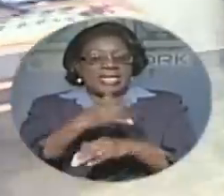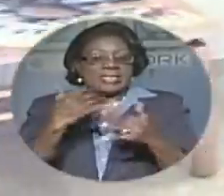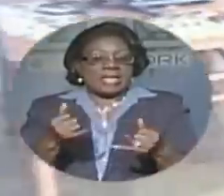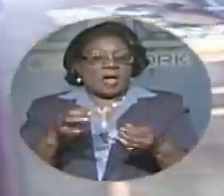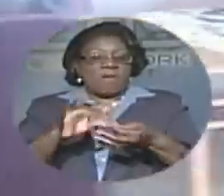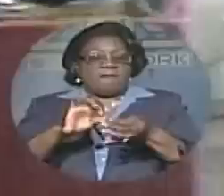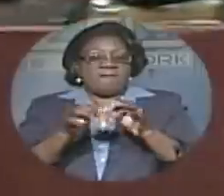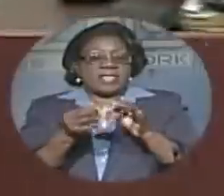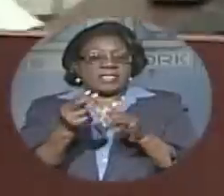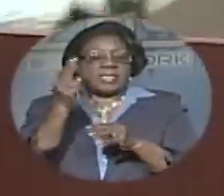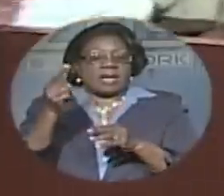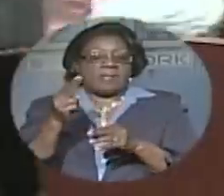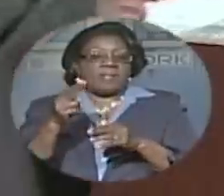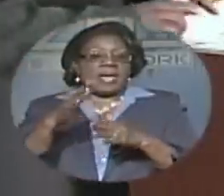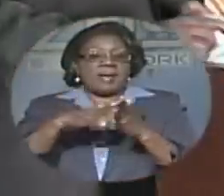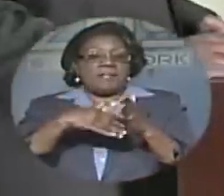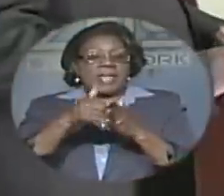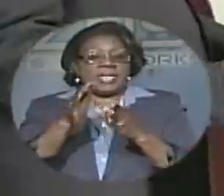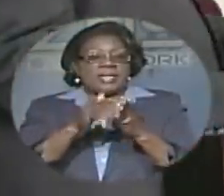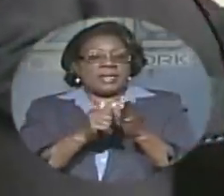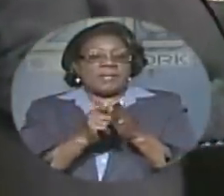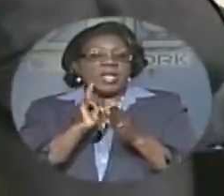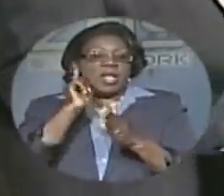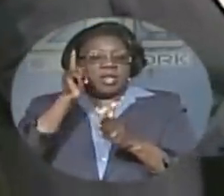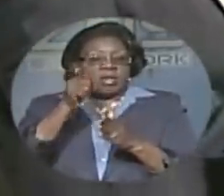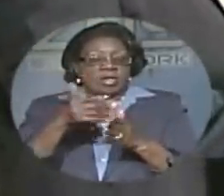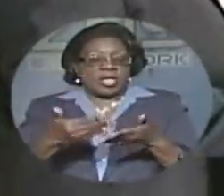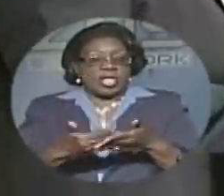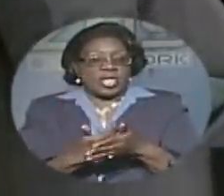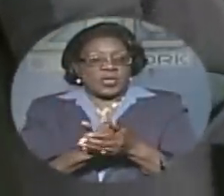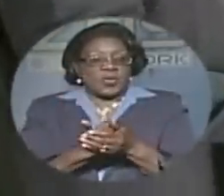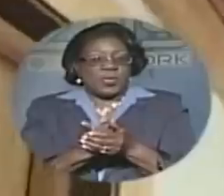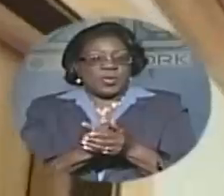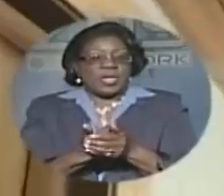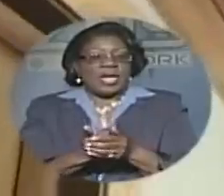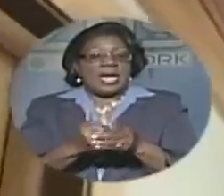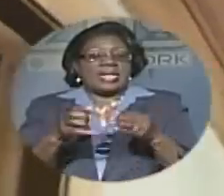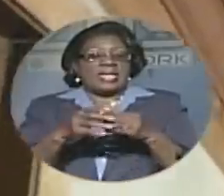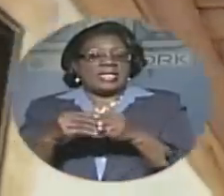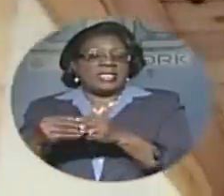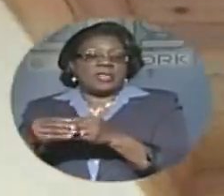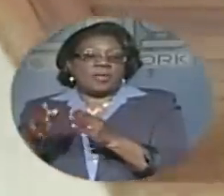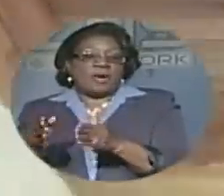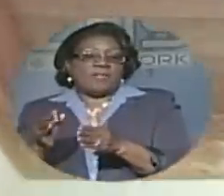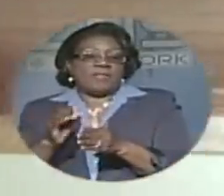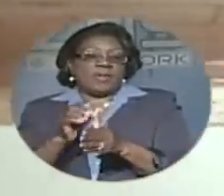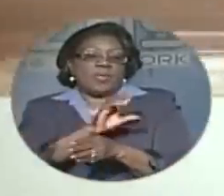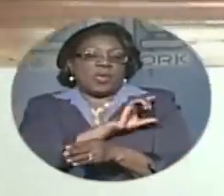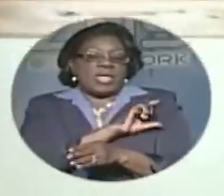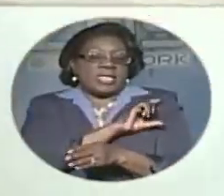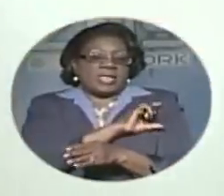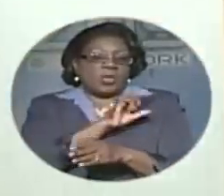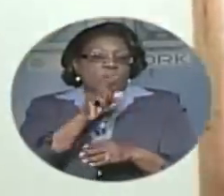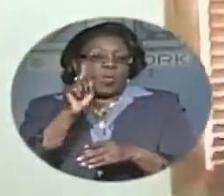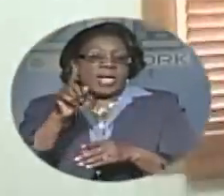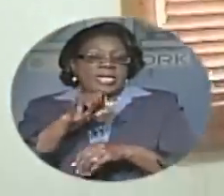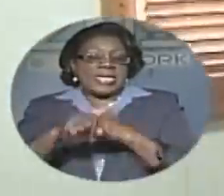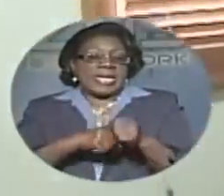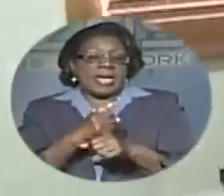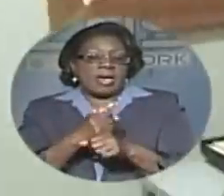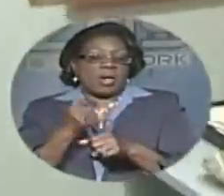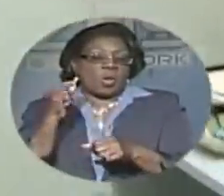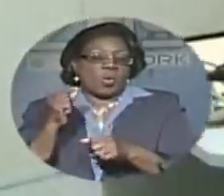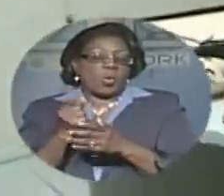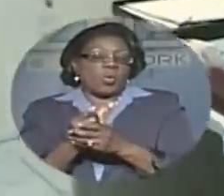State-of-the-art, spacious, sound, and welcoming. Thanks to lobbying by residents and the leadership of Inspector Lloyd Roll, who a year ago, when he was assigned